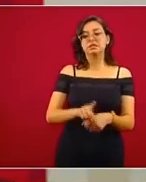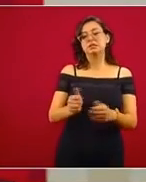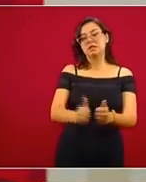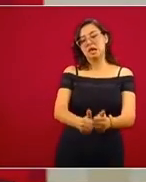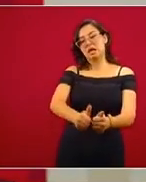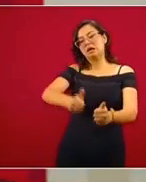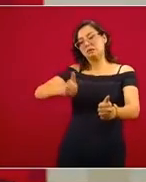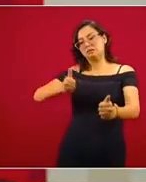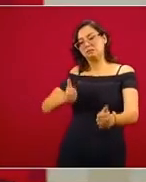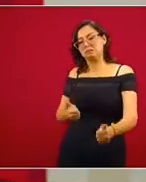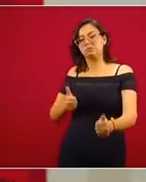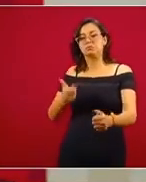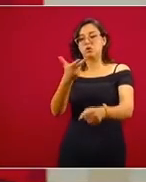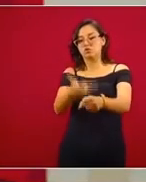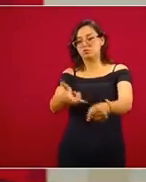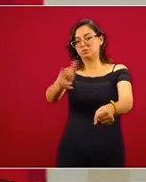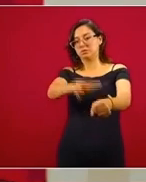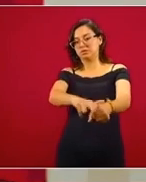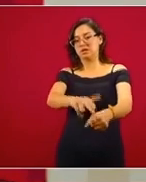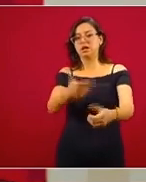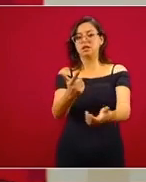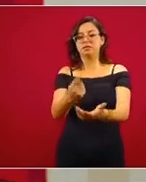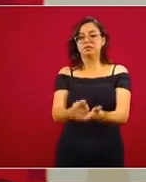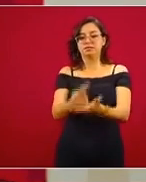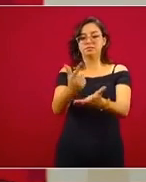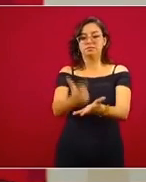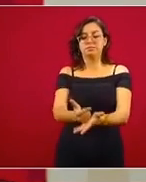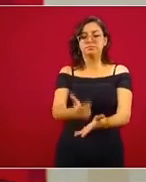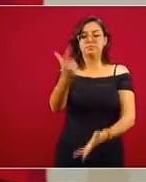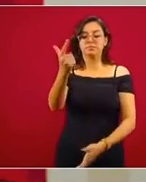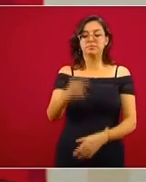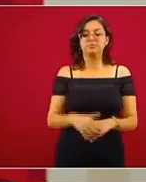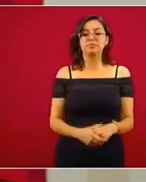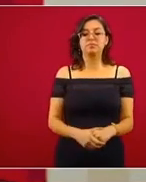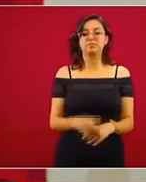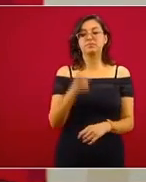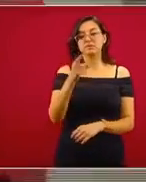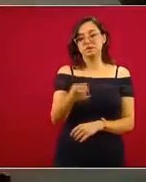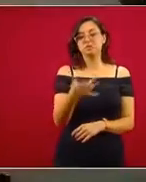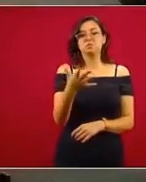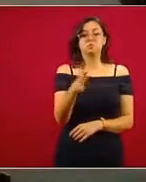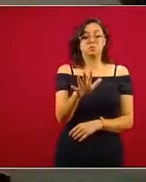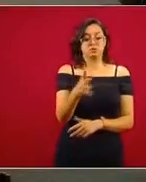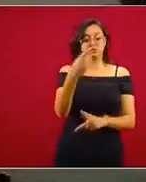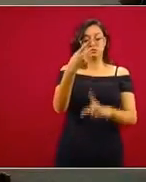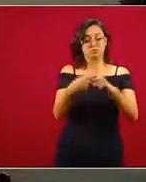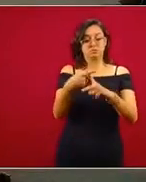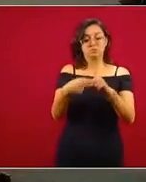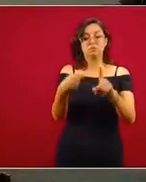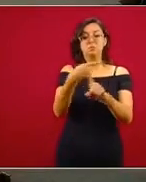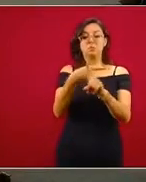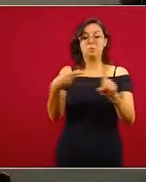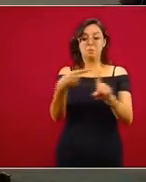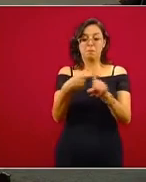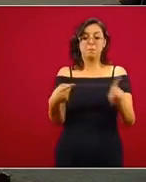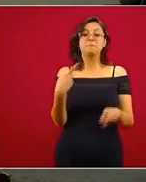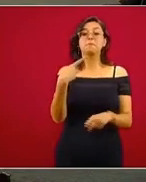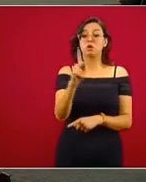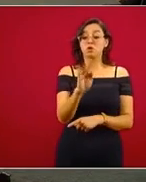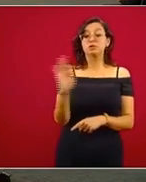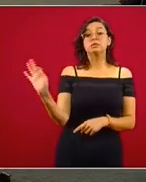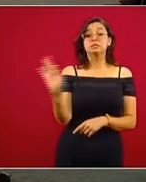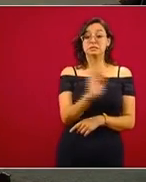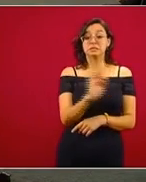de occupancy máxima rate ocupación in de the las intensive terapias care unit. intensivas. Ahora, esta es la But predicción media, as you have pero pointed como out, we usted bien do have an señala, interval tenemos